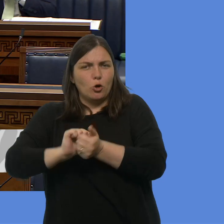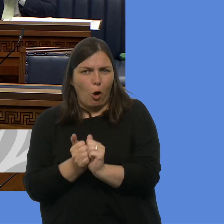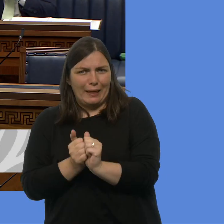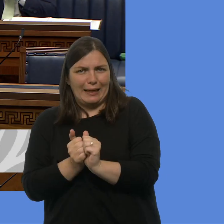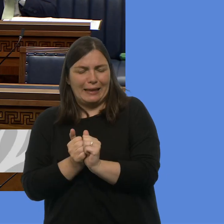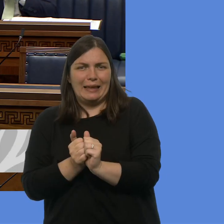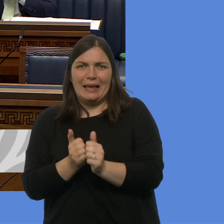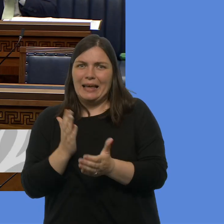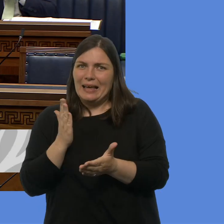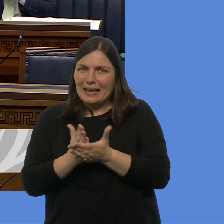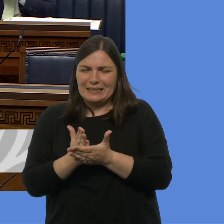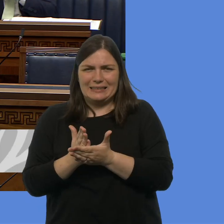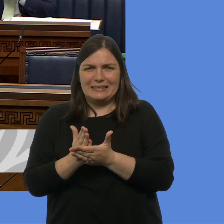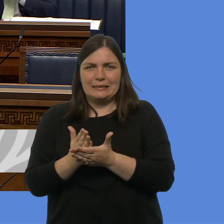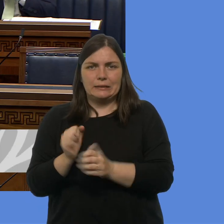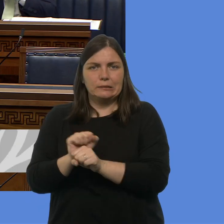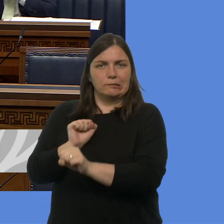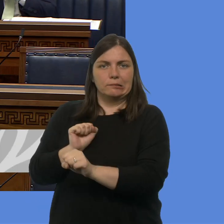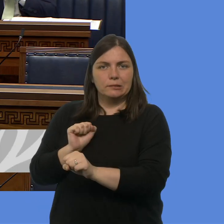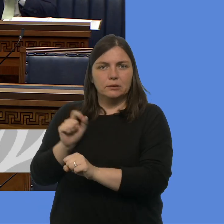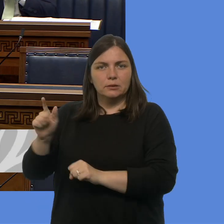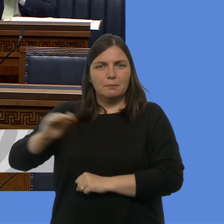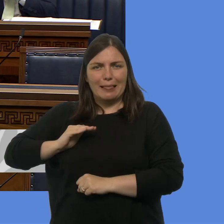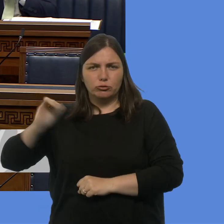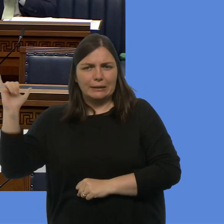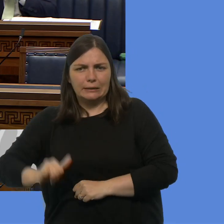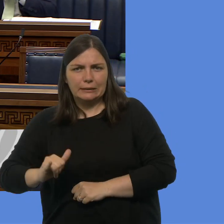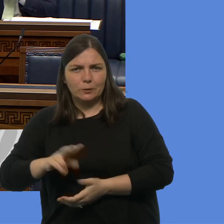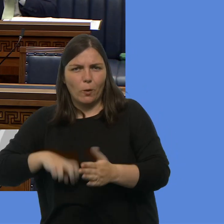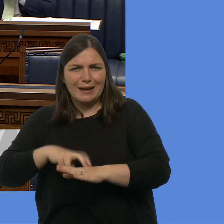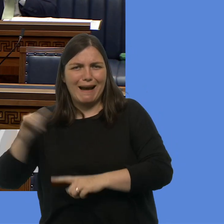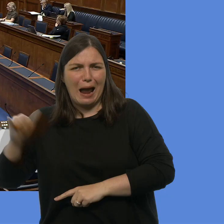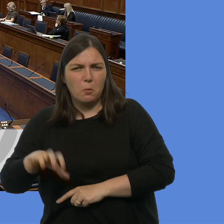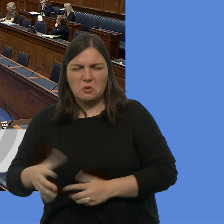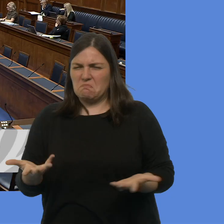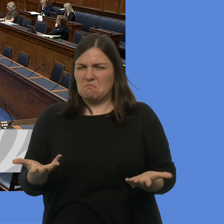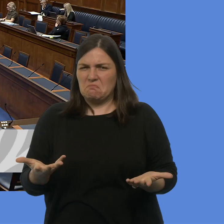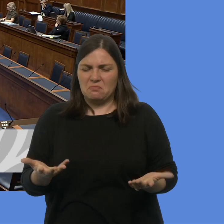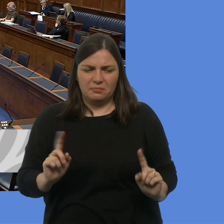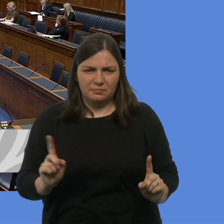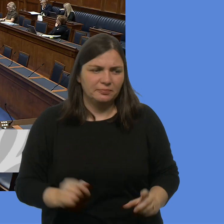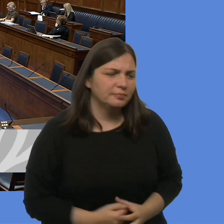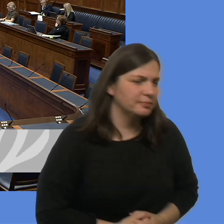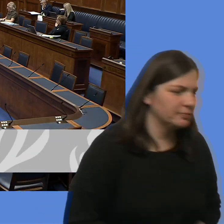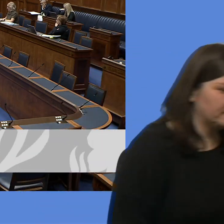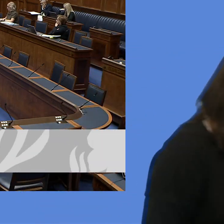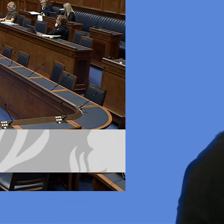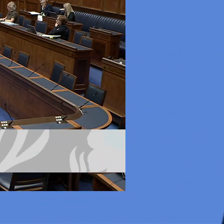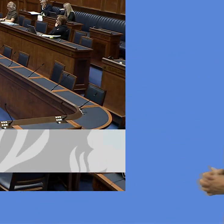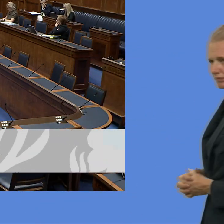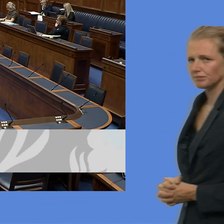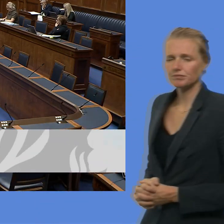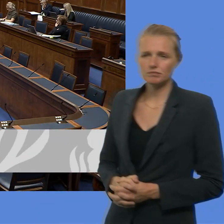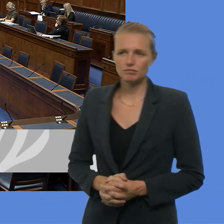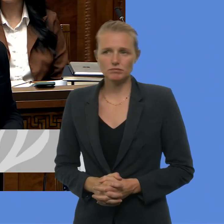industry of defence to invest in Northern Ireland. How does those two things square? Well, I don't agree with